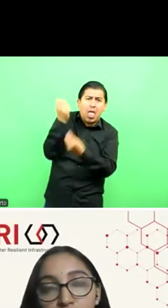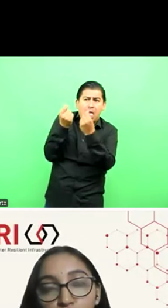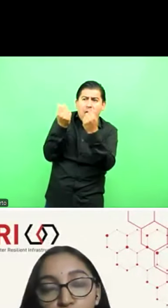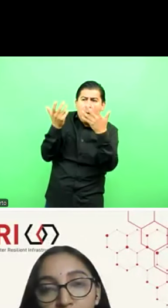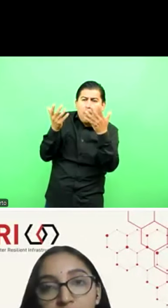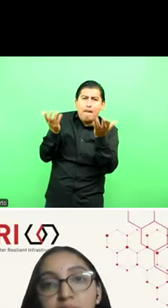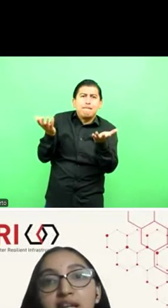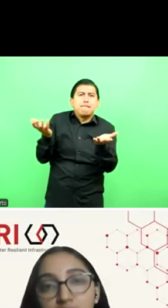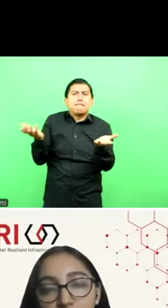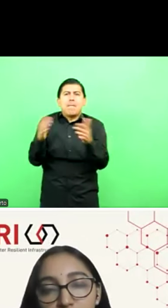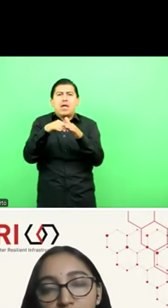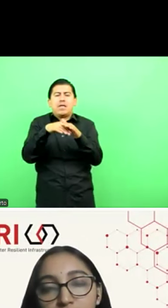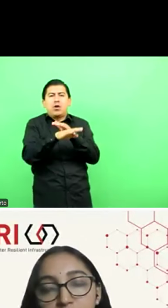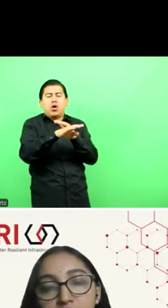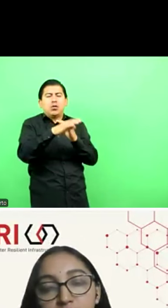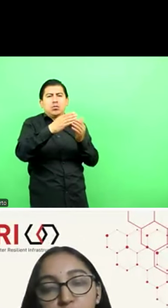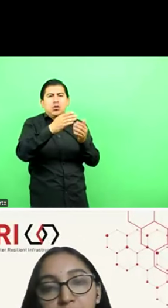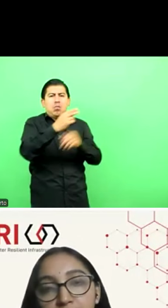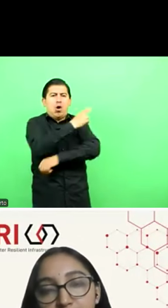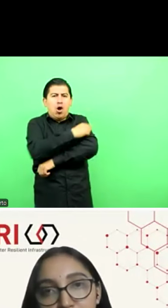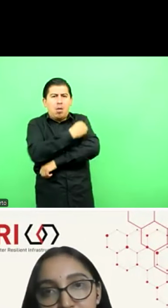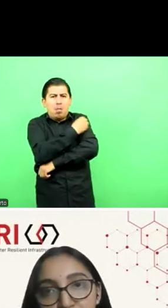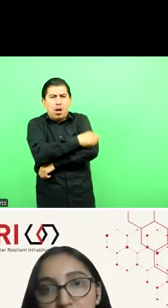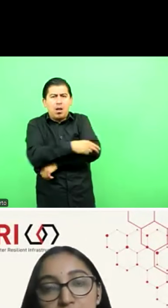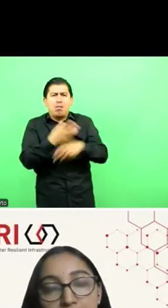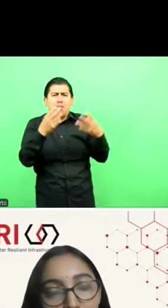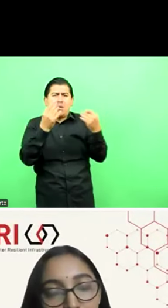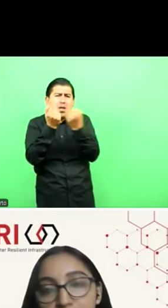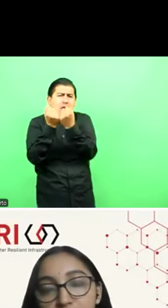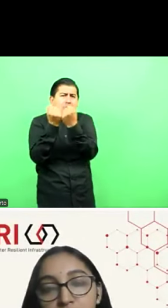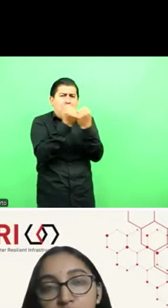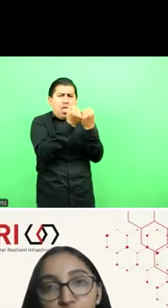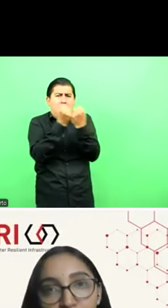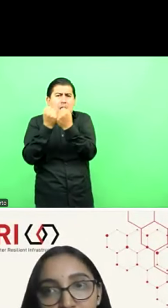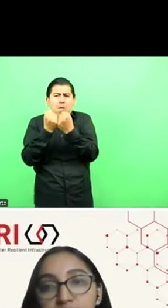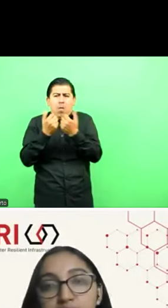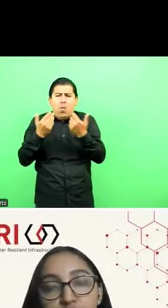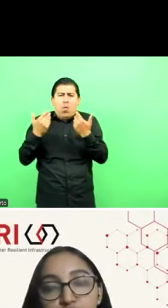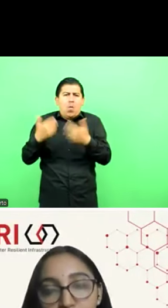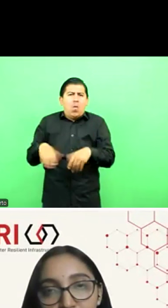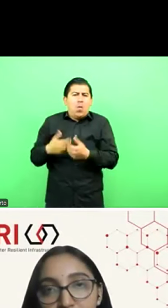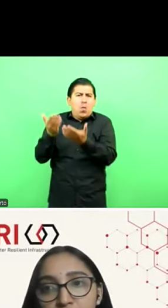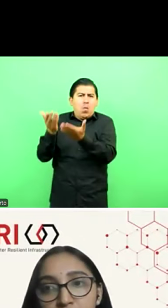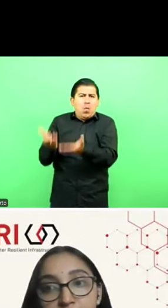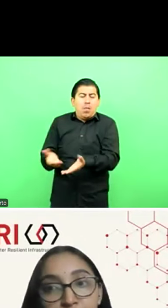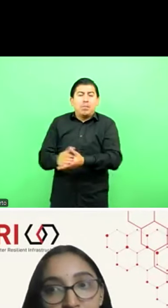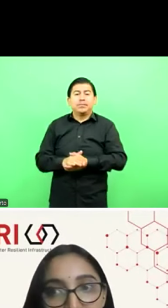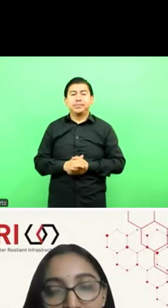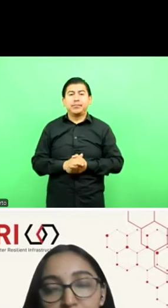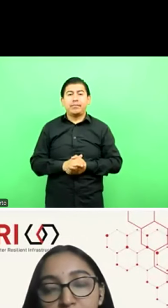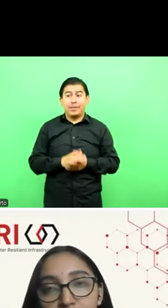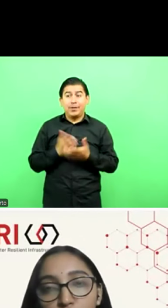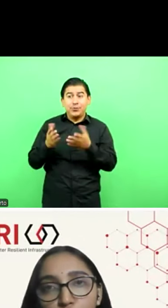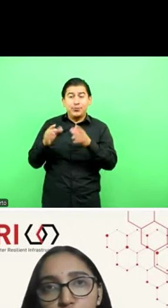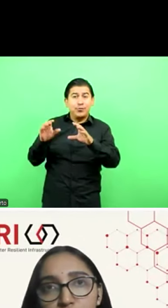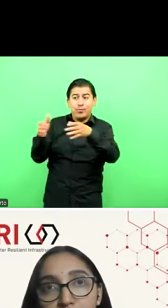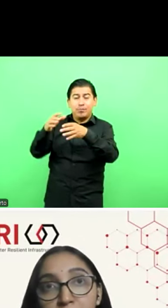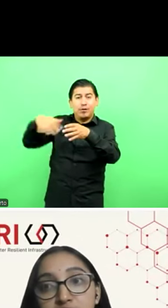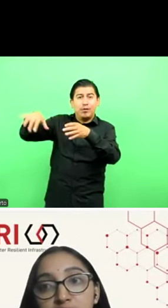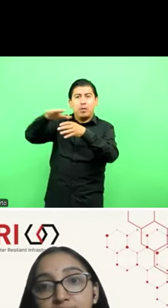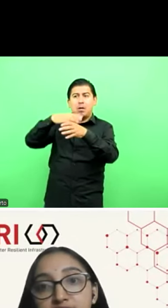the vulnerable group, especially elderly, women, children, differently abled, or